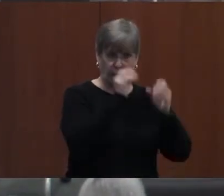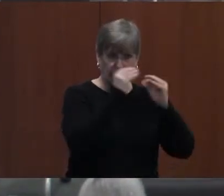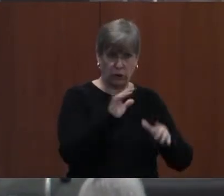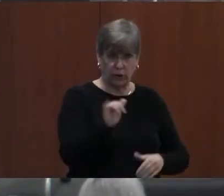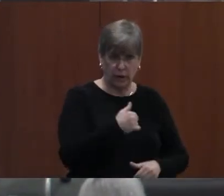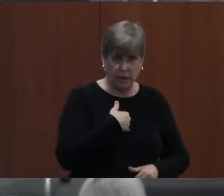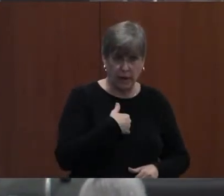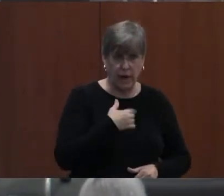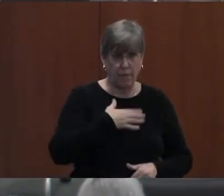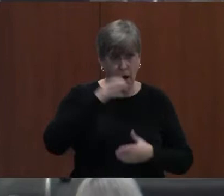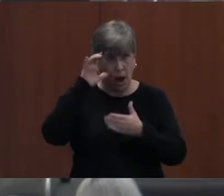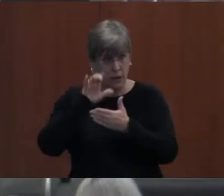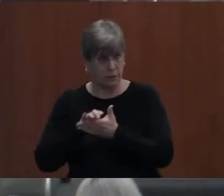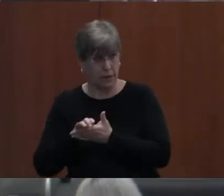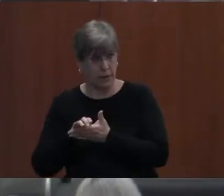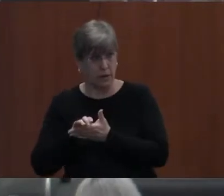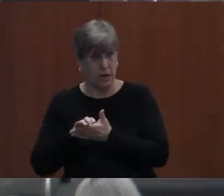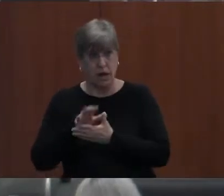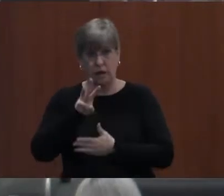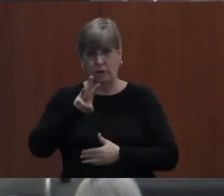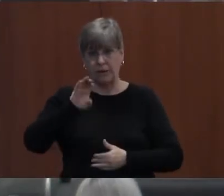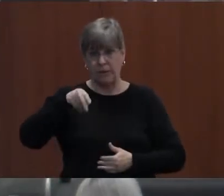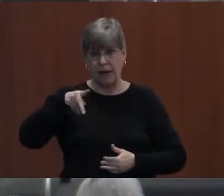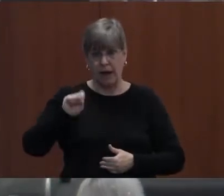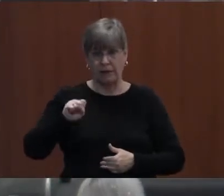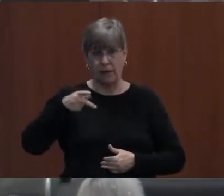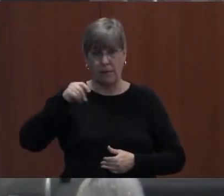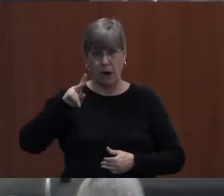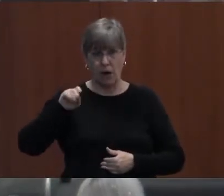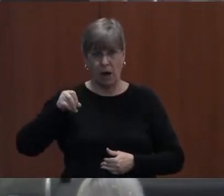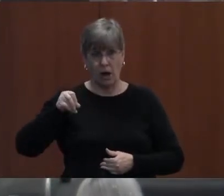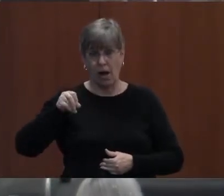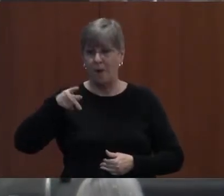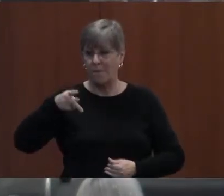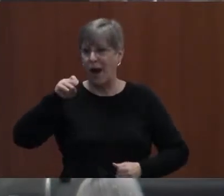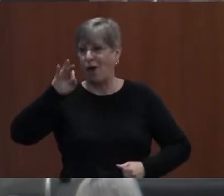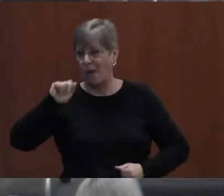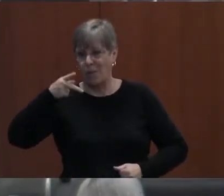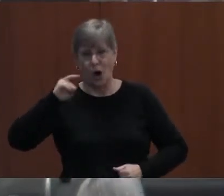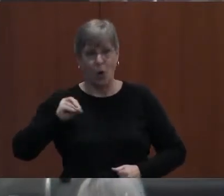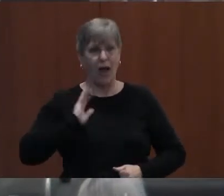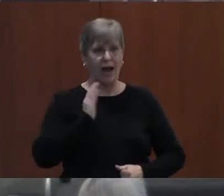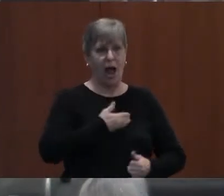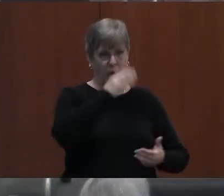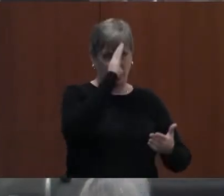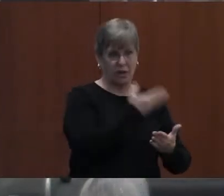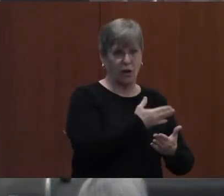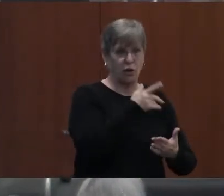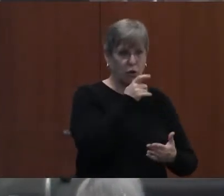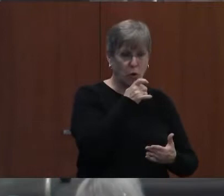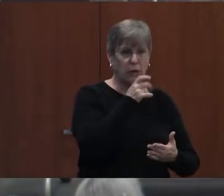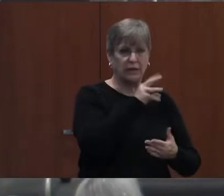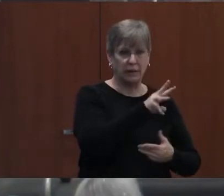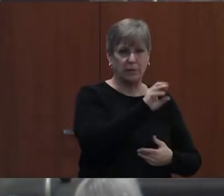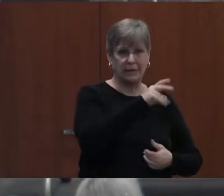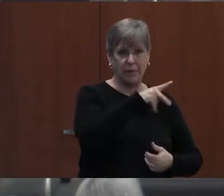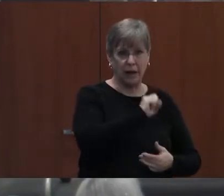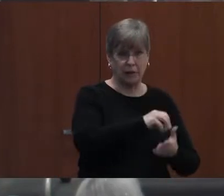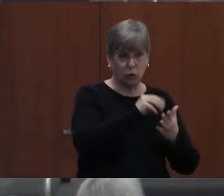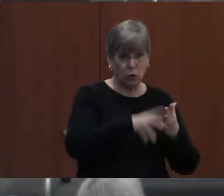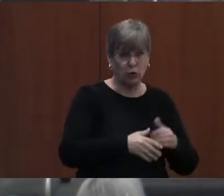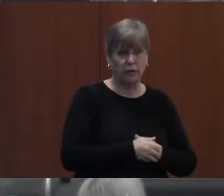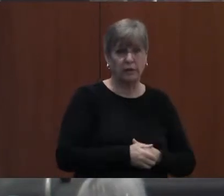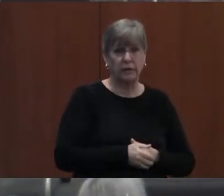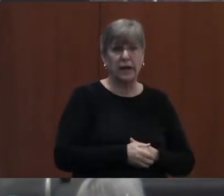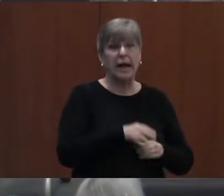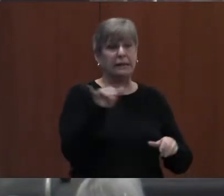me, and to my husband, a WCPS paraprofessional, and to our son, a current WCPS student. It's